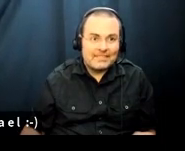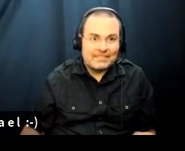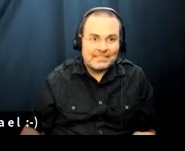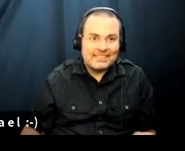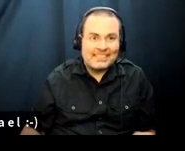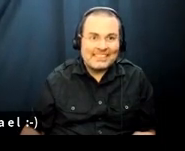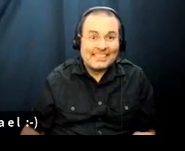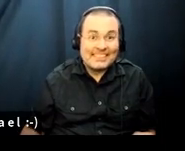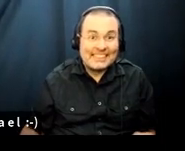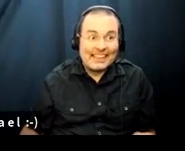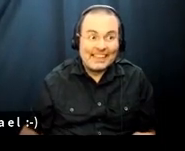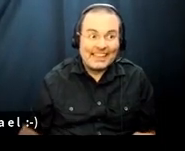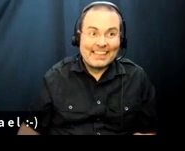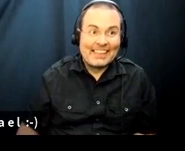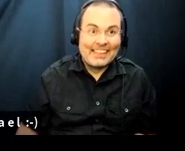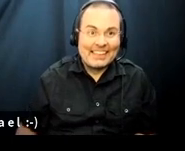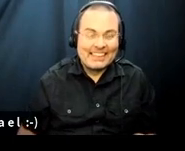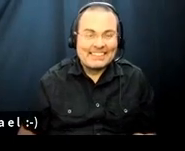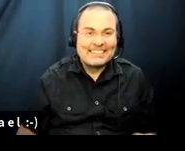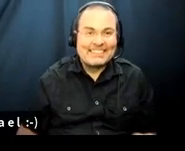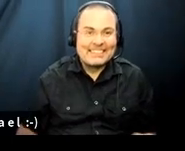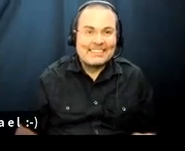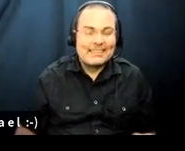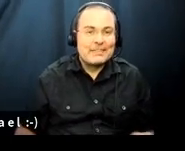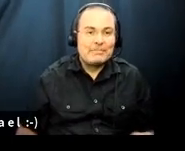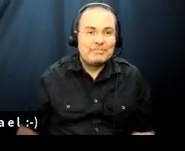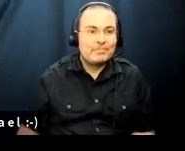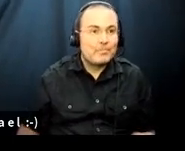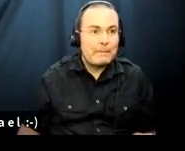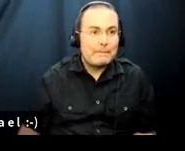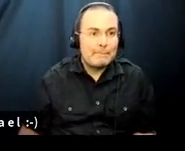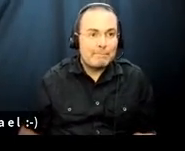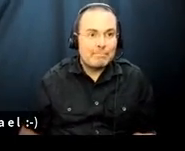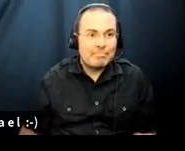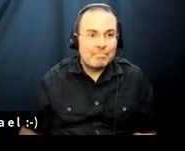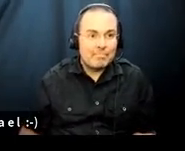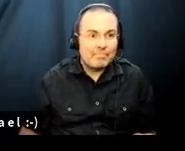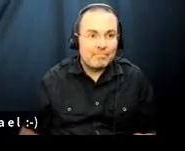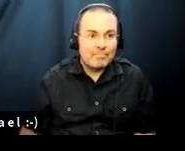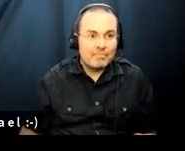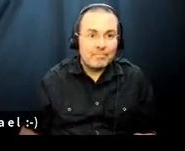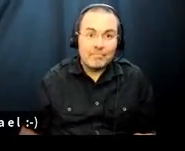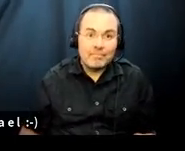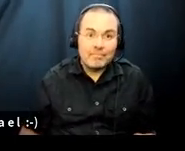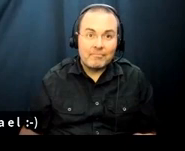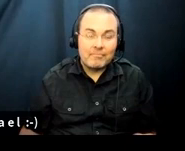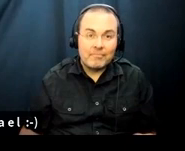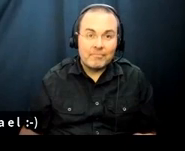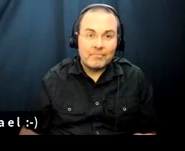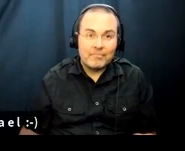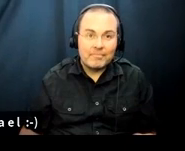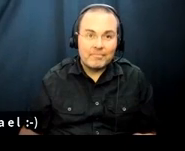Yes. Oh, Mhm. that's exciting. And I bet you have many deaf friends now,